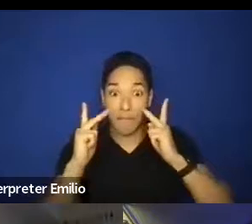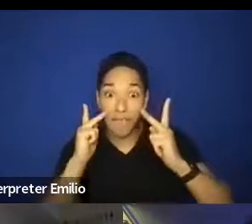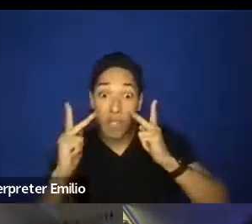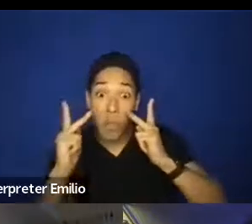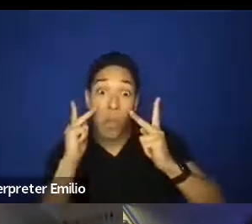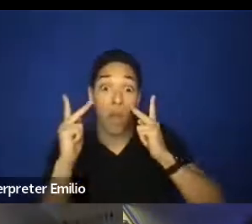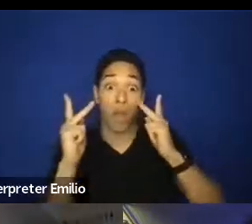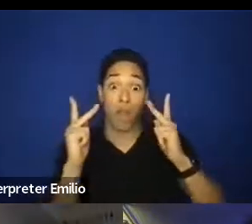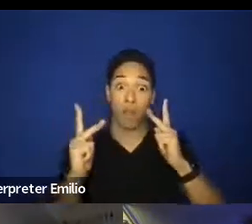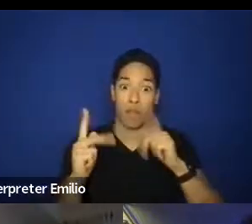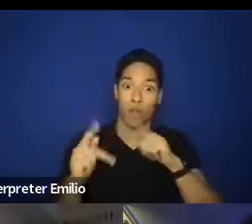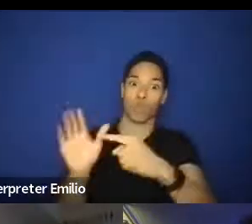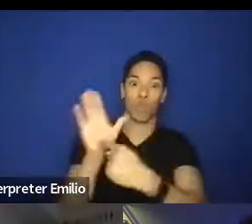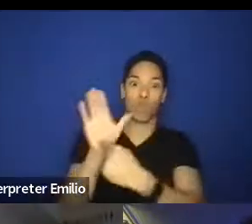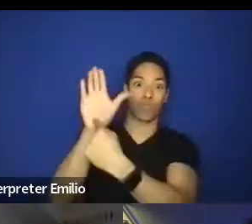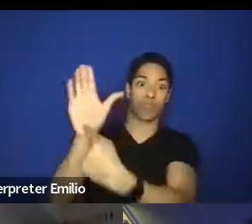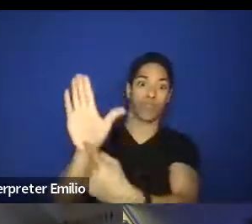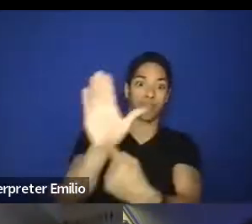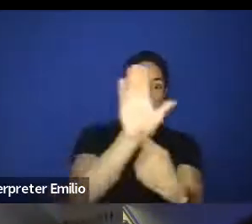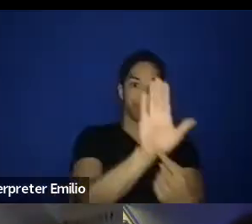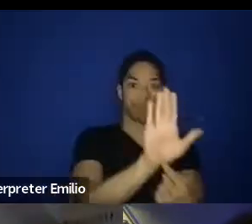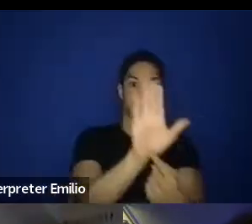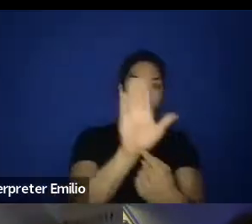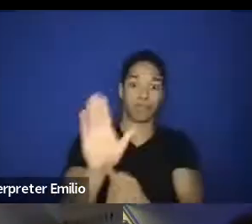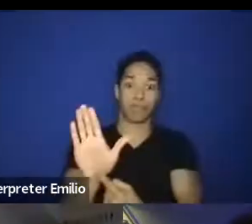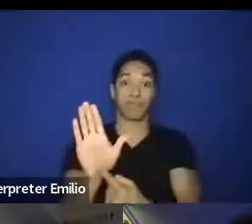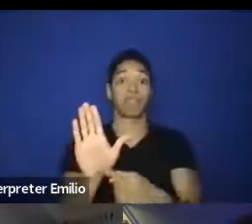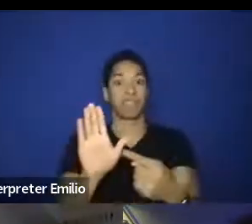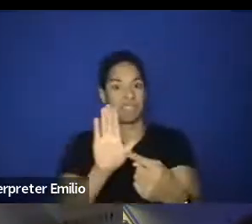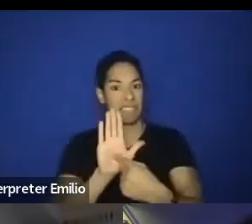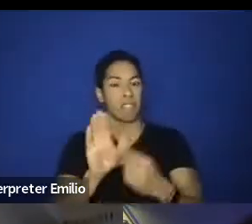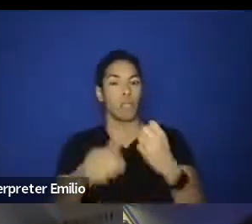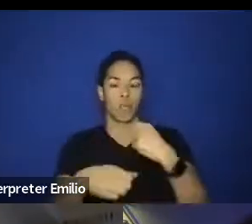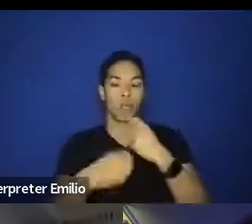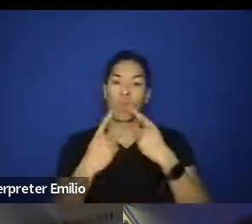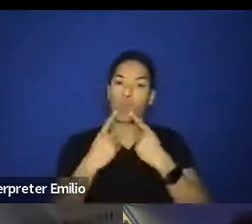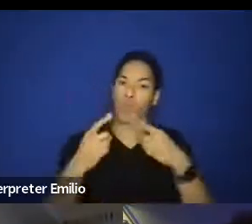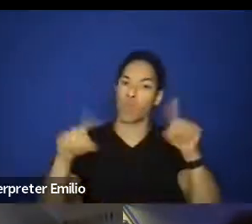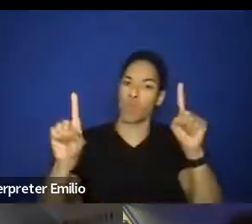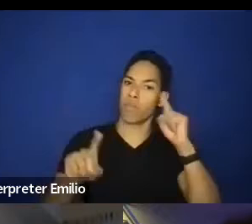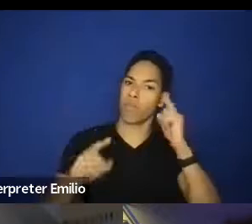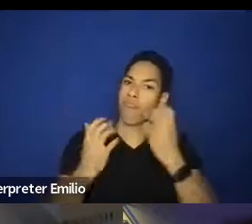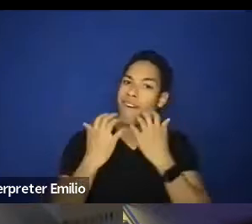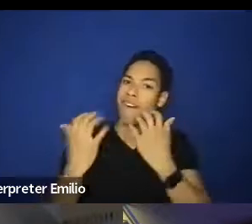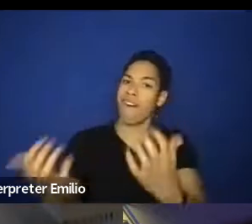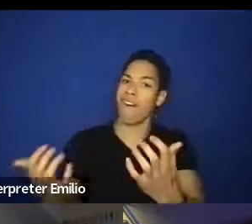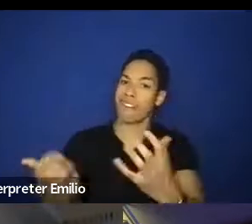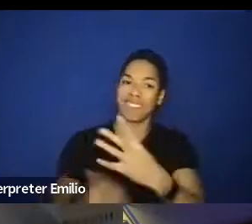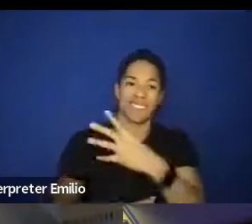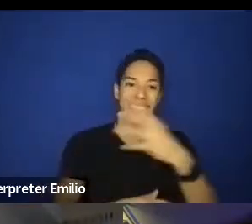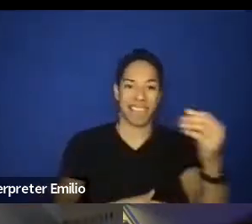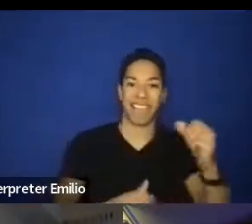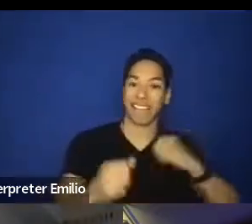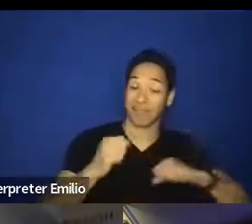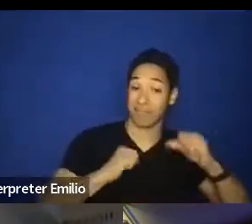you're sending, the visual messages you're sending work for your audience and for the actors